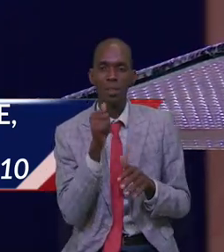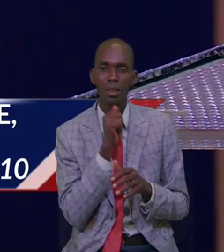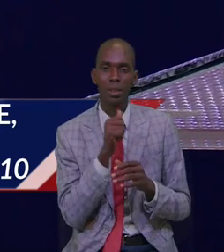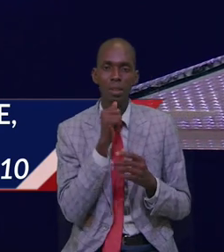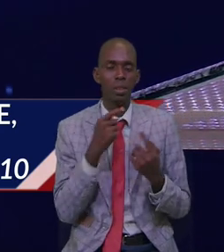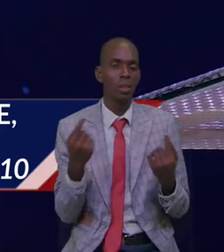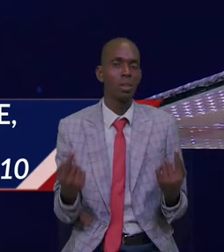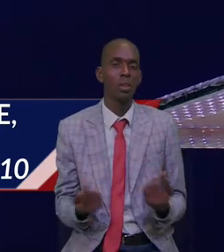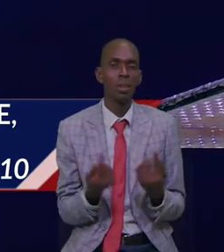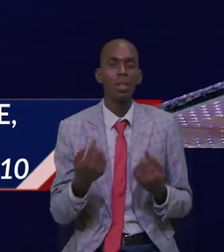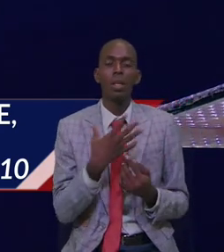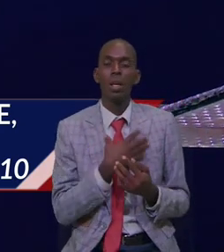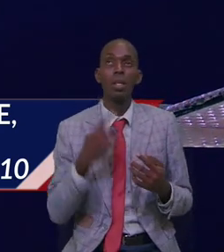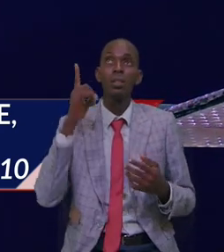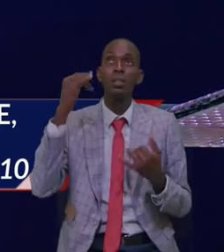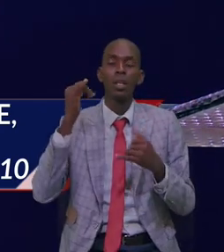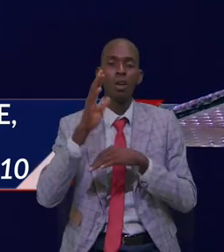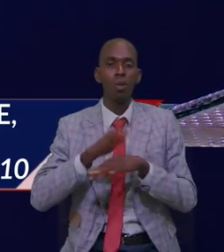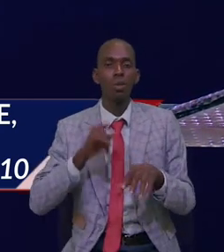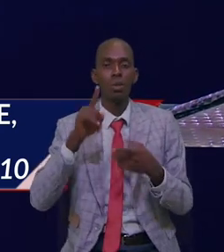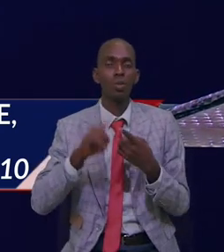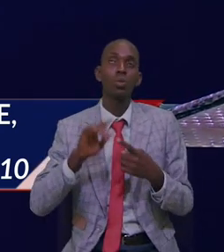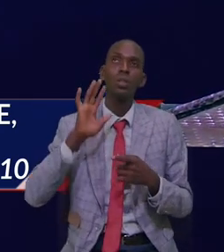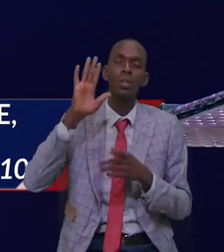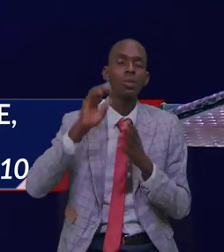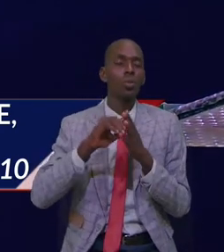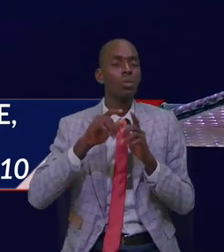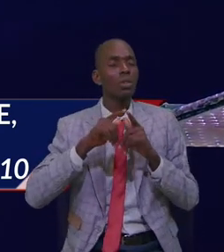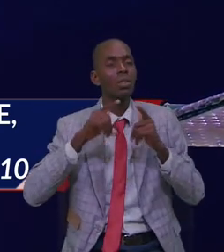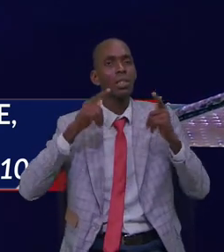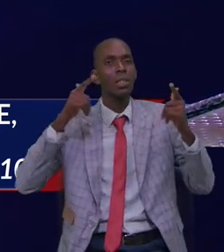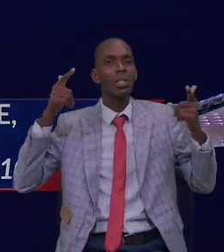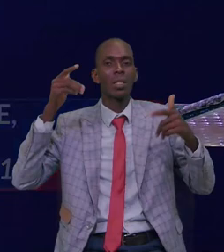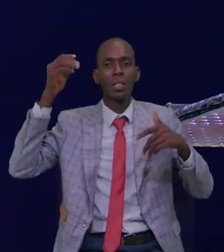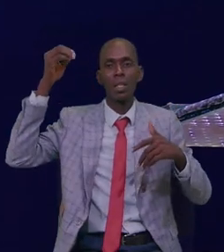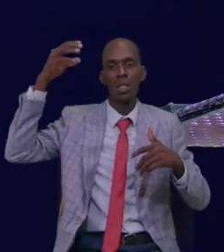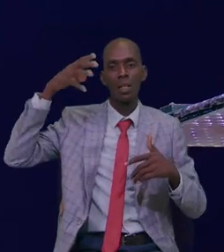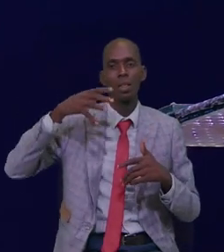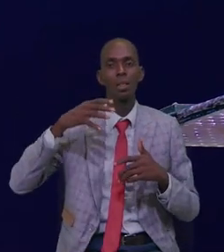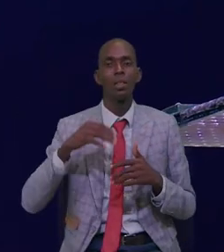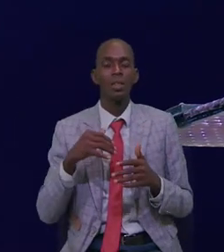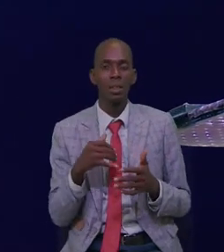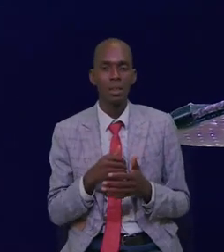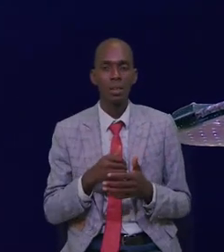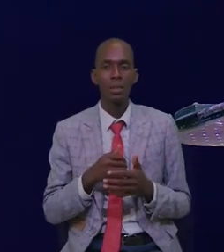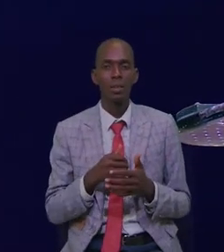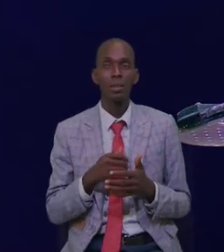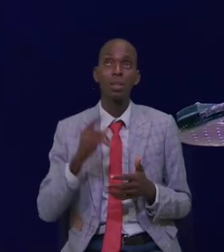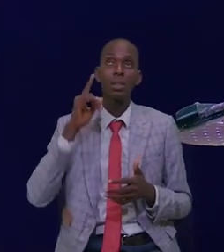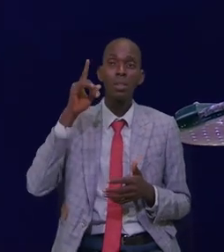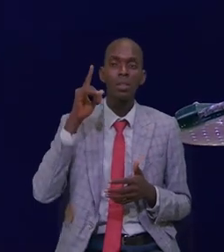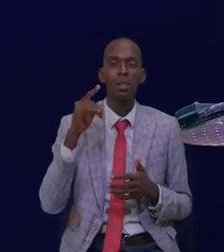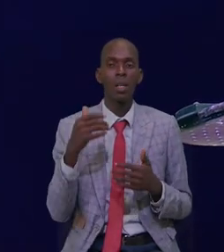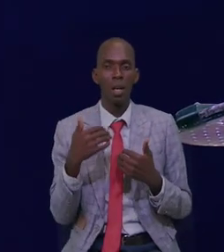called you into the marvelous light, into his marvelous light. It makes us saints, and now he